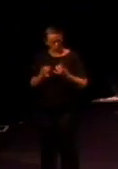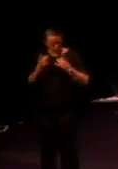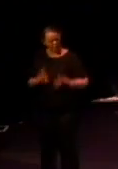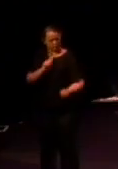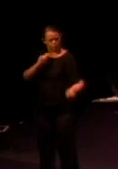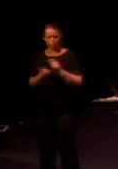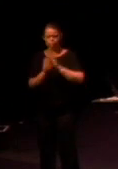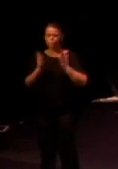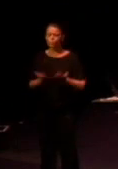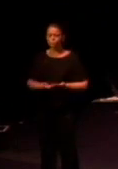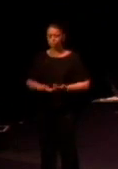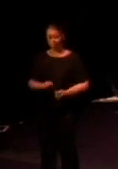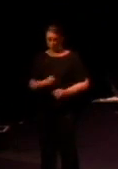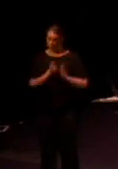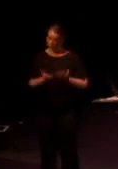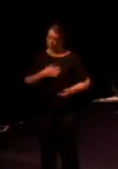Thank you.